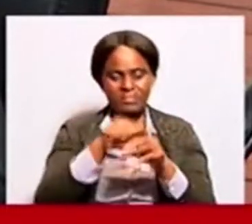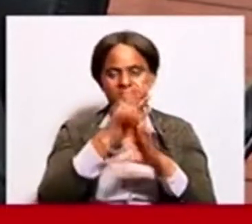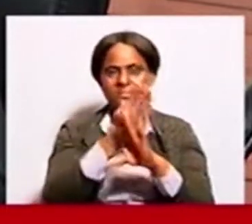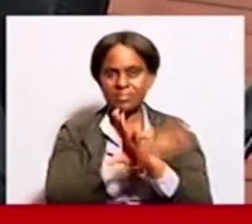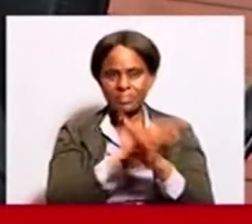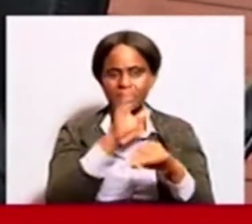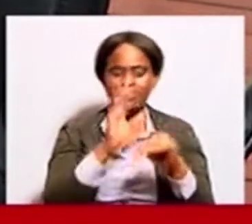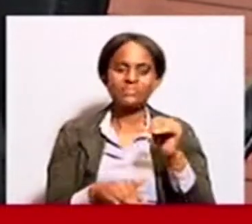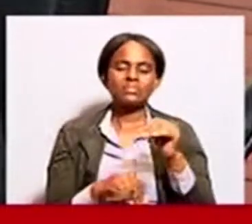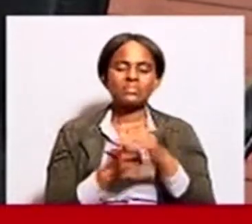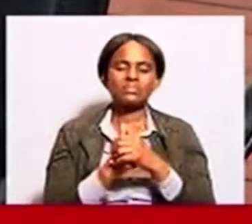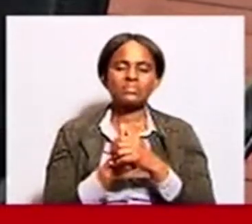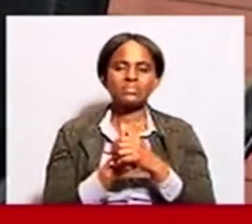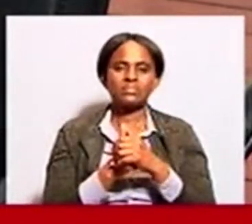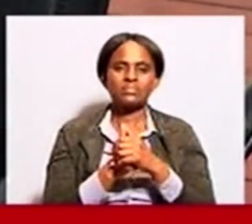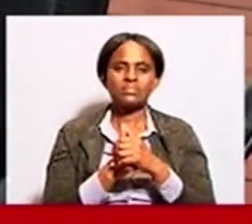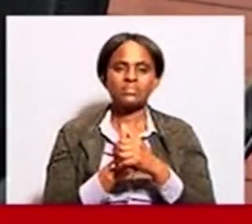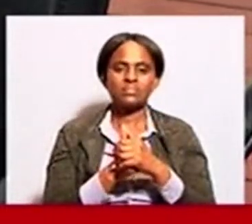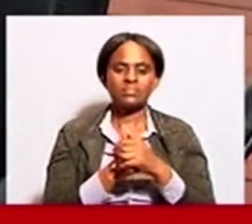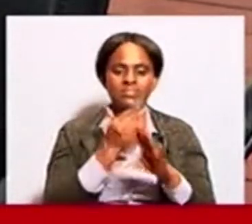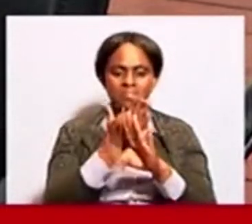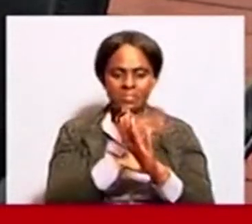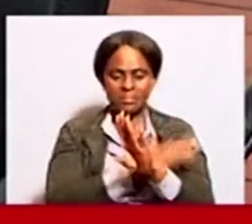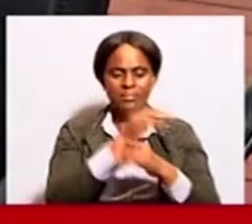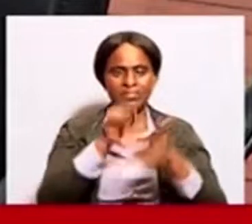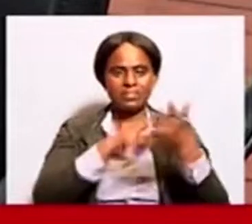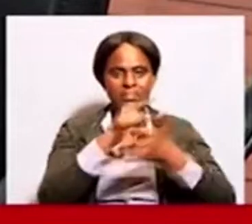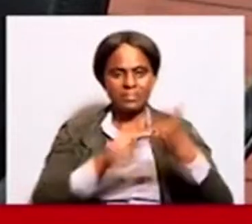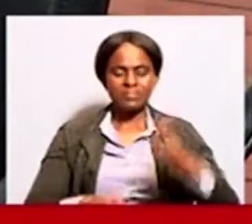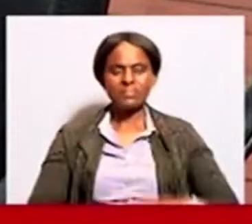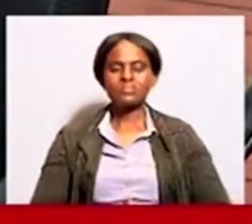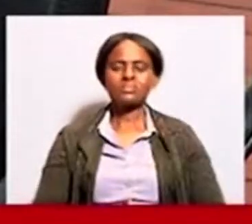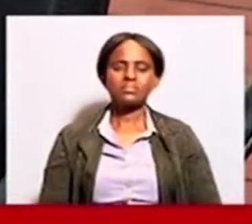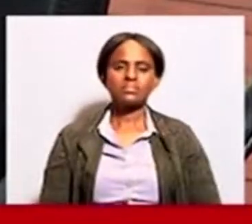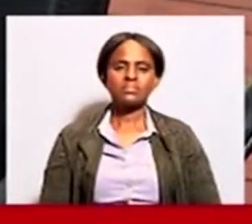than before termination?